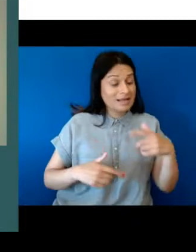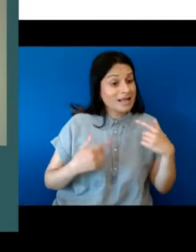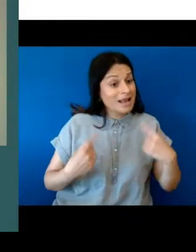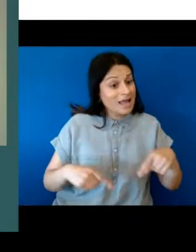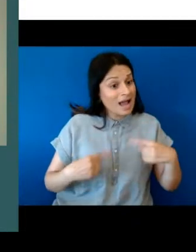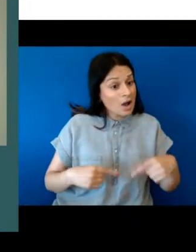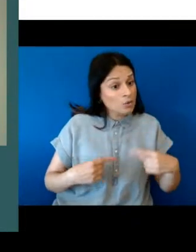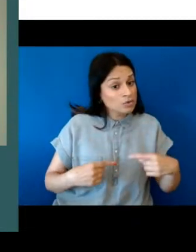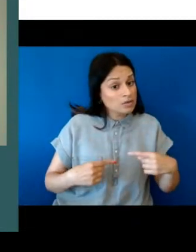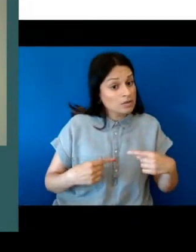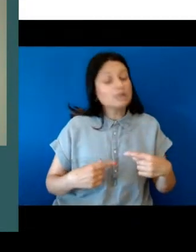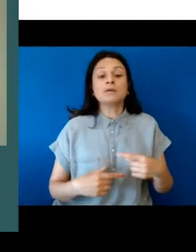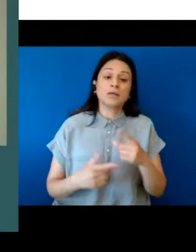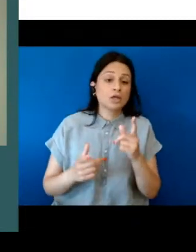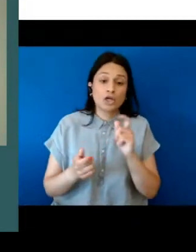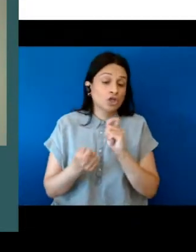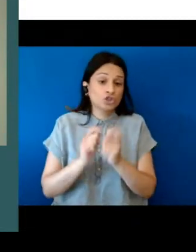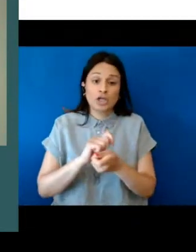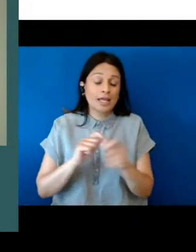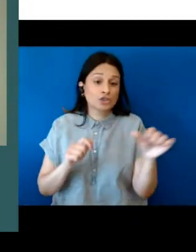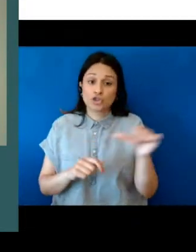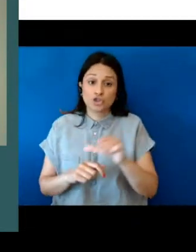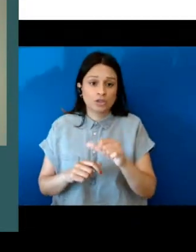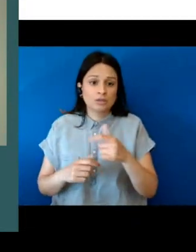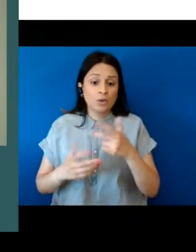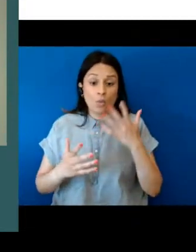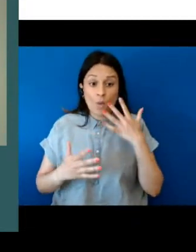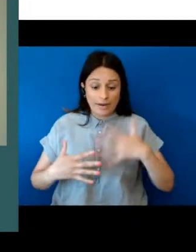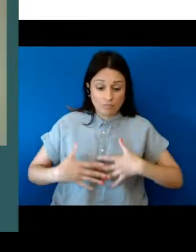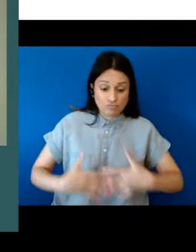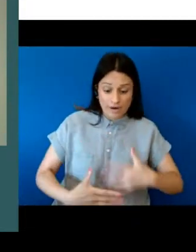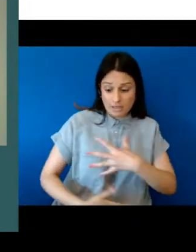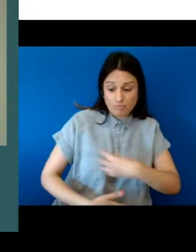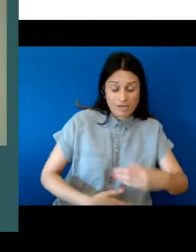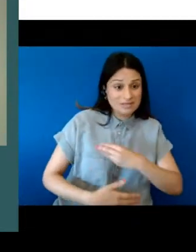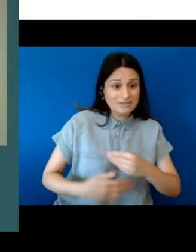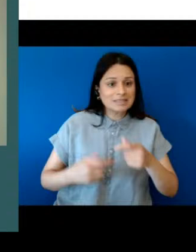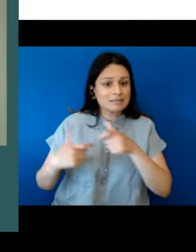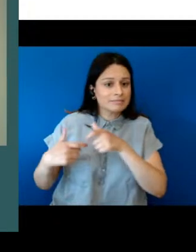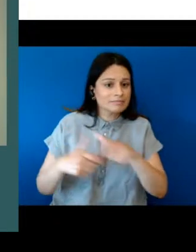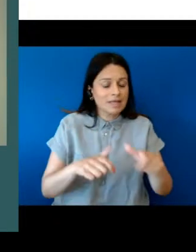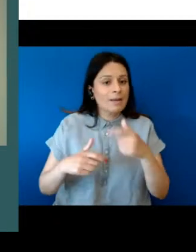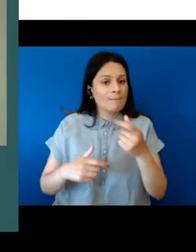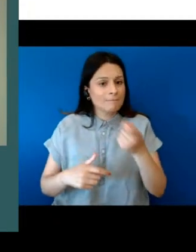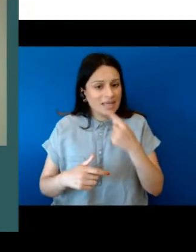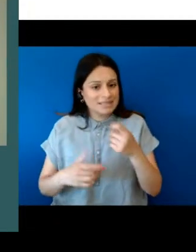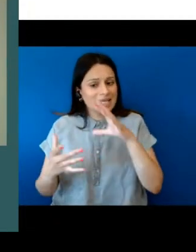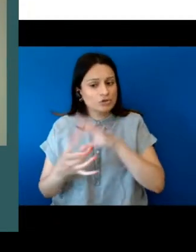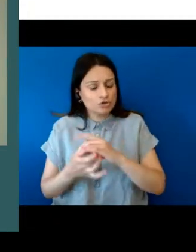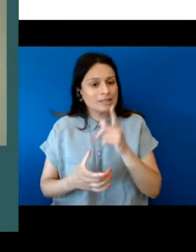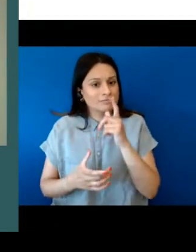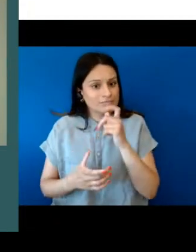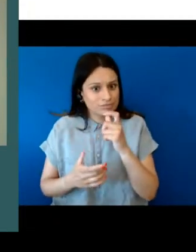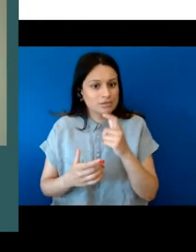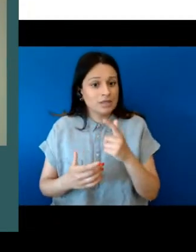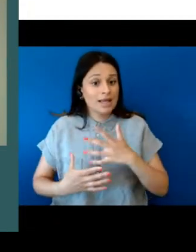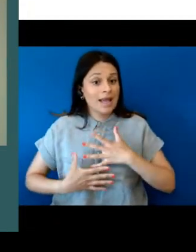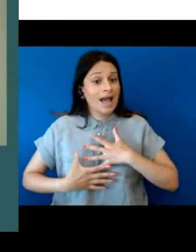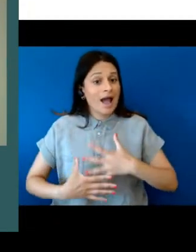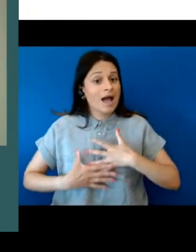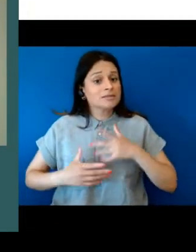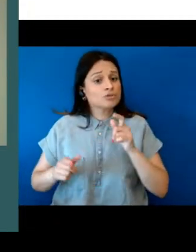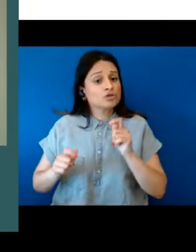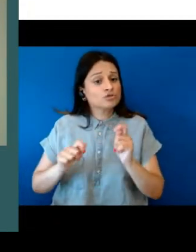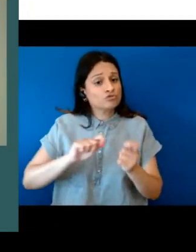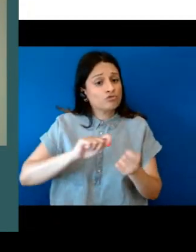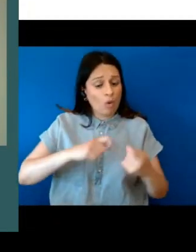asthma therapies throughout pregnancy and breastfeeding. But what we do know is that actually asthma control can change throughout pregnancy. So we